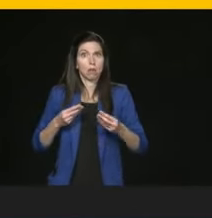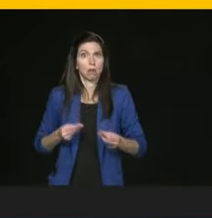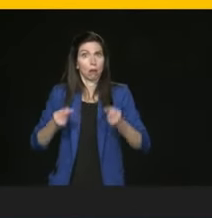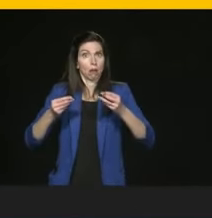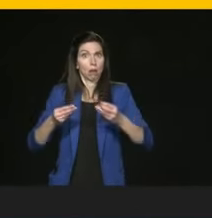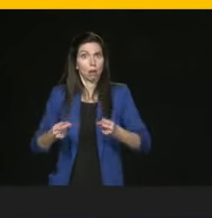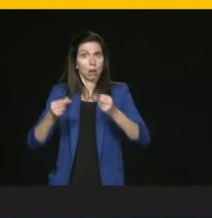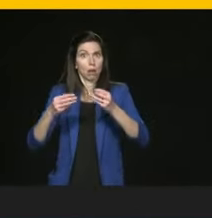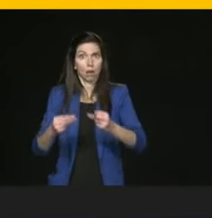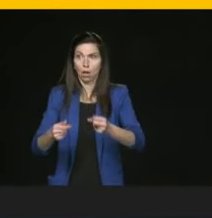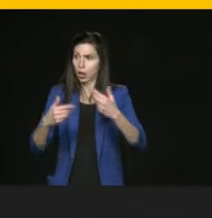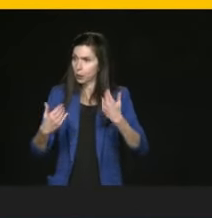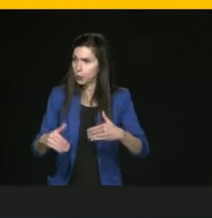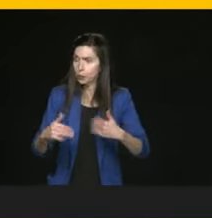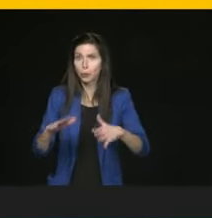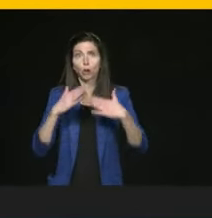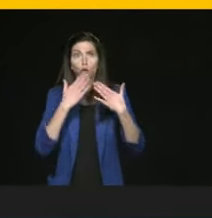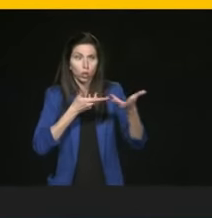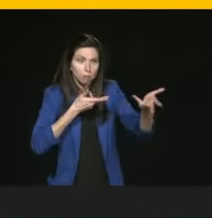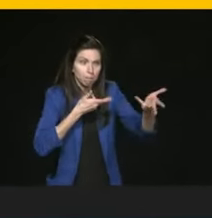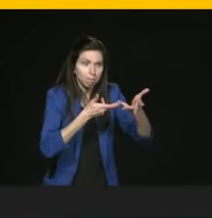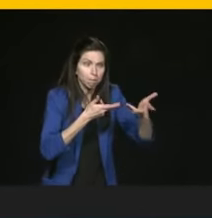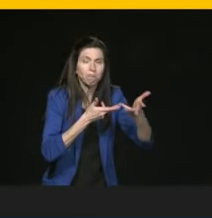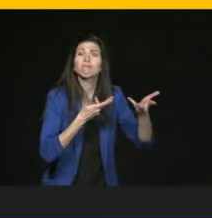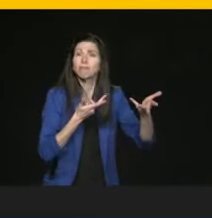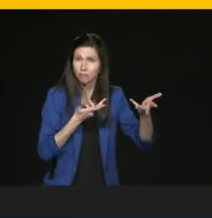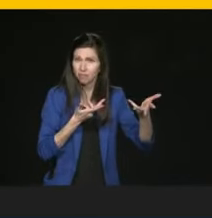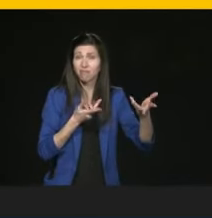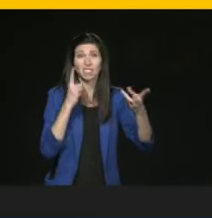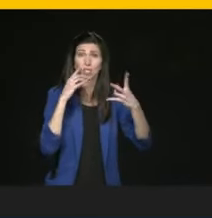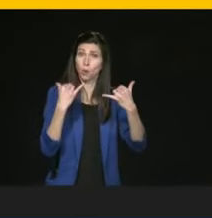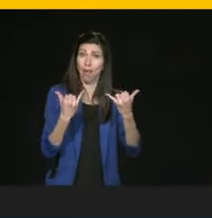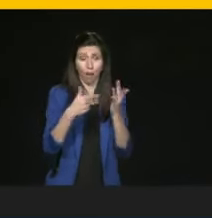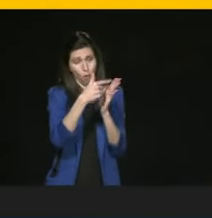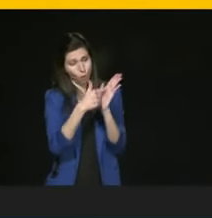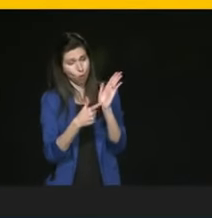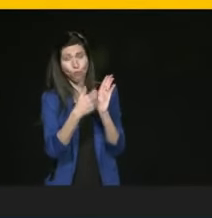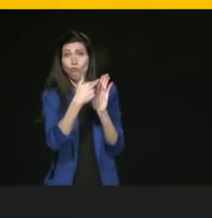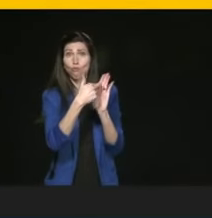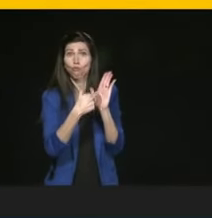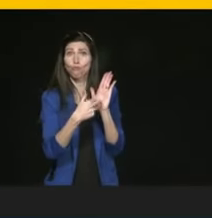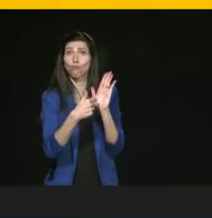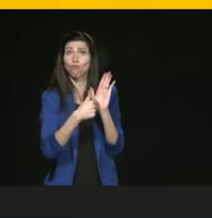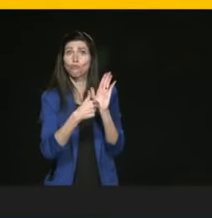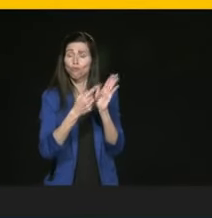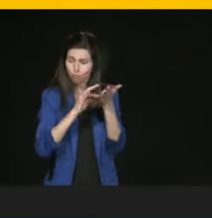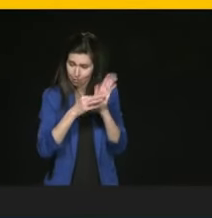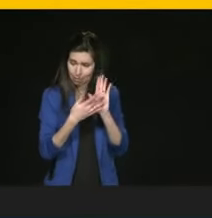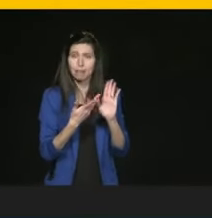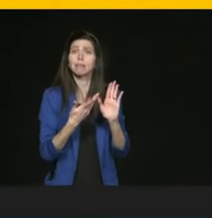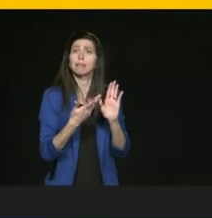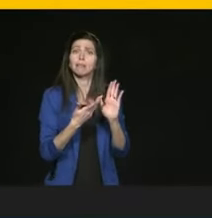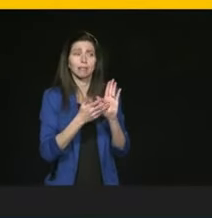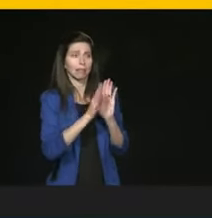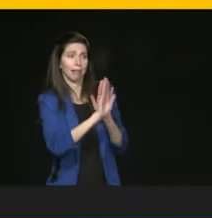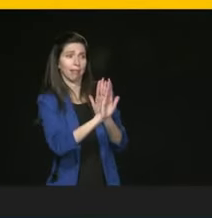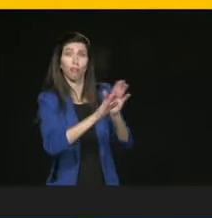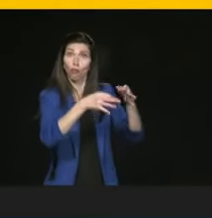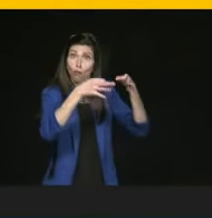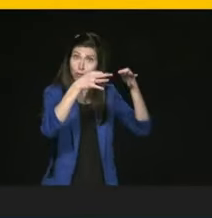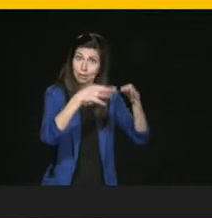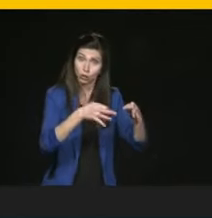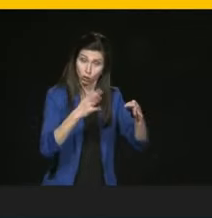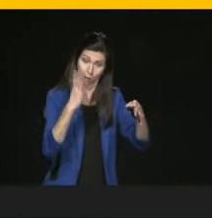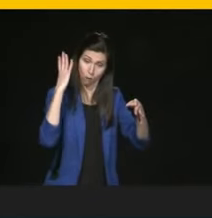within the regulations, Teresa, that allows for decisions that were taken previously to postpone to